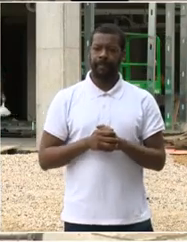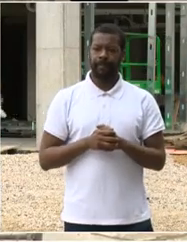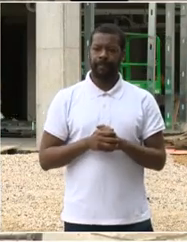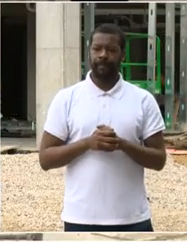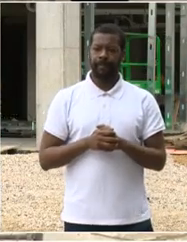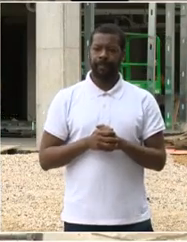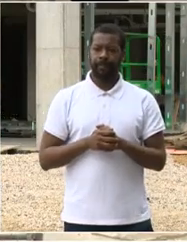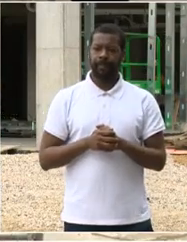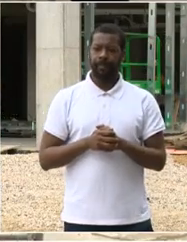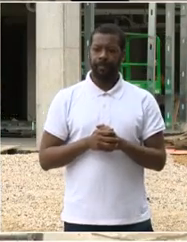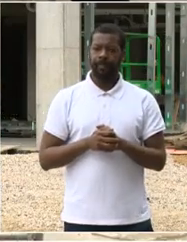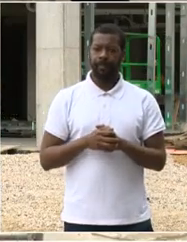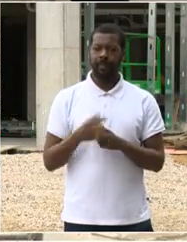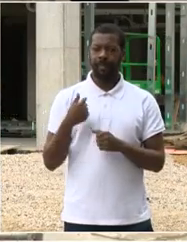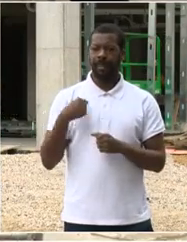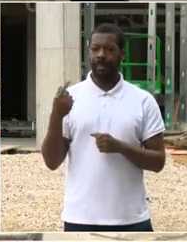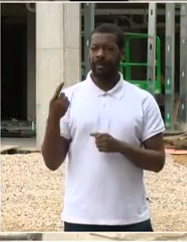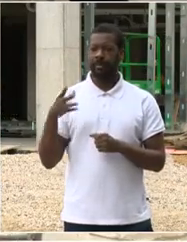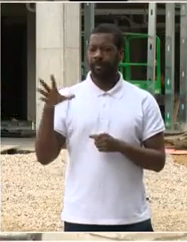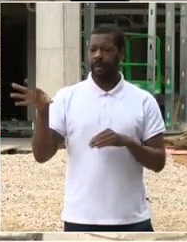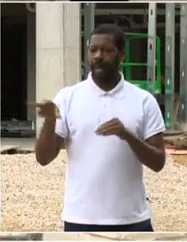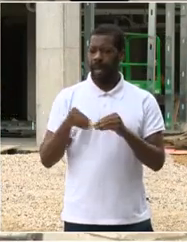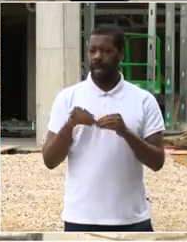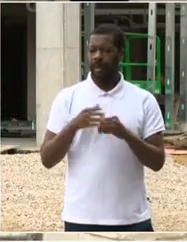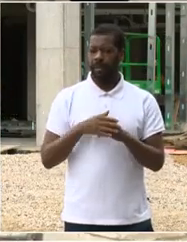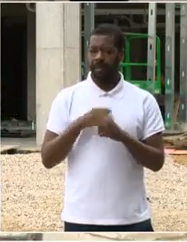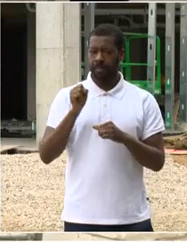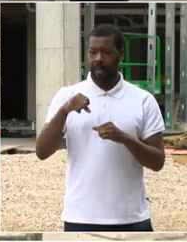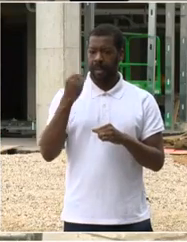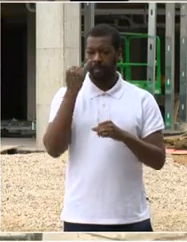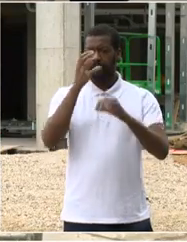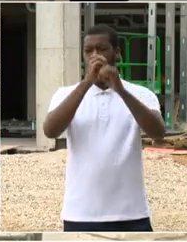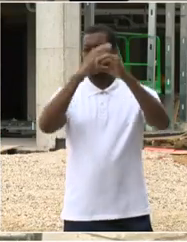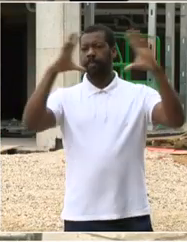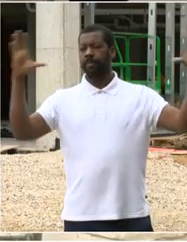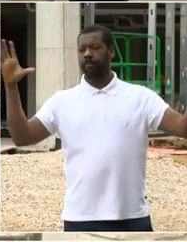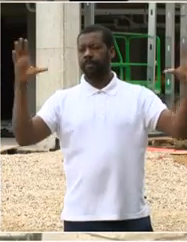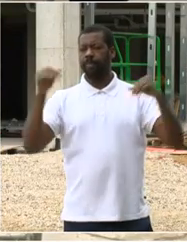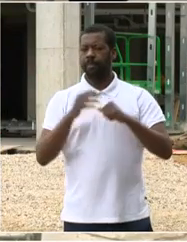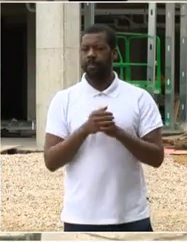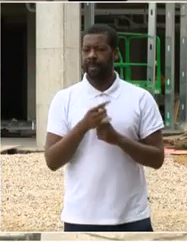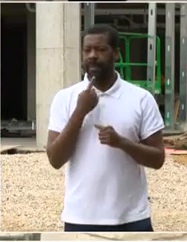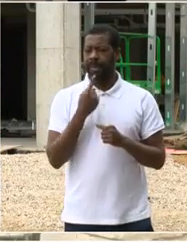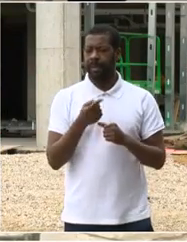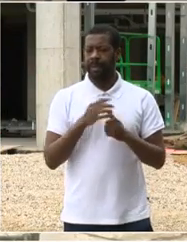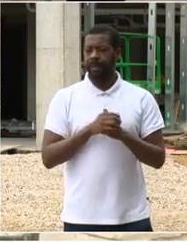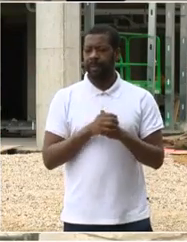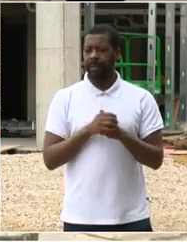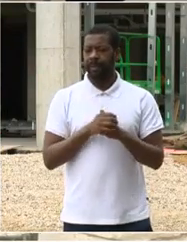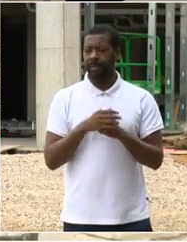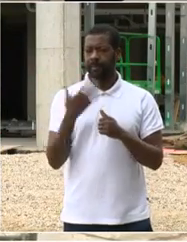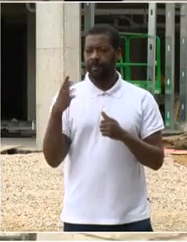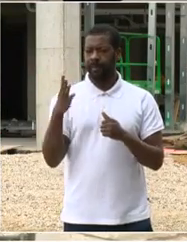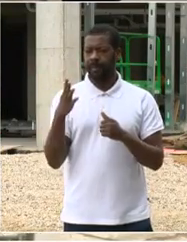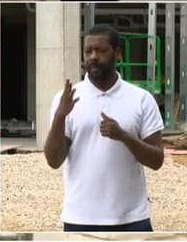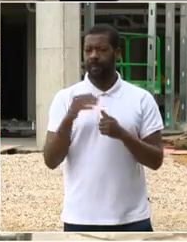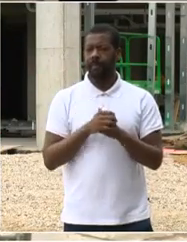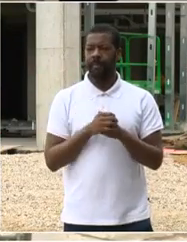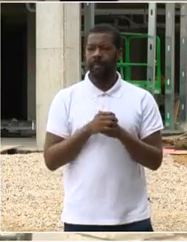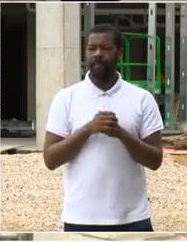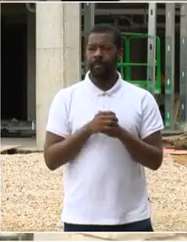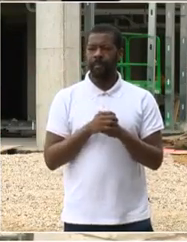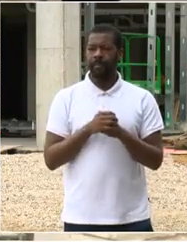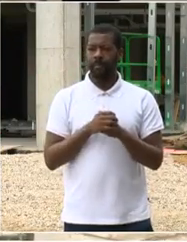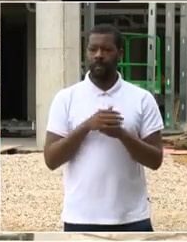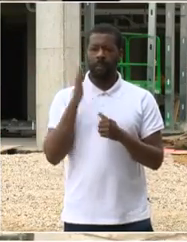I also have something, if you can imagine, you heard Layla already talk about how we will